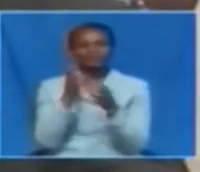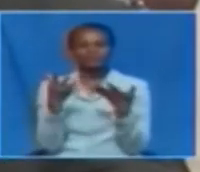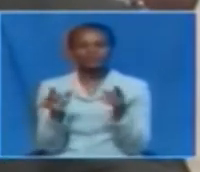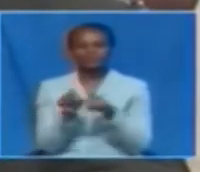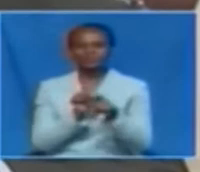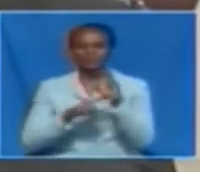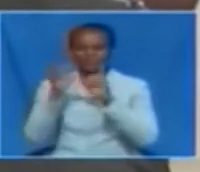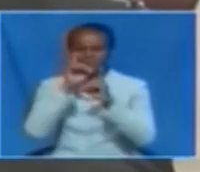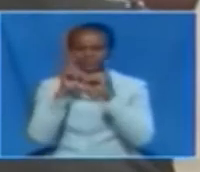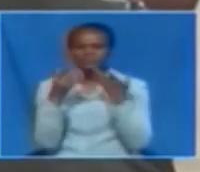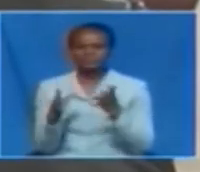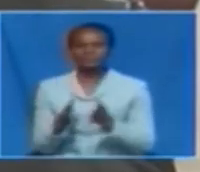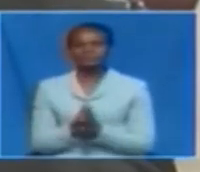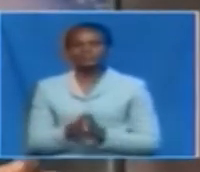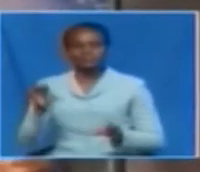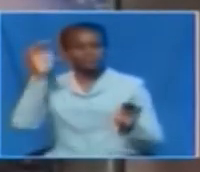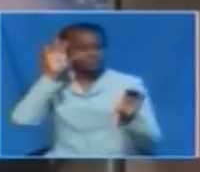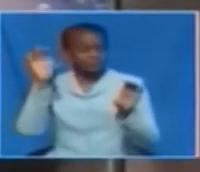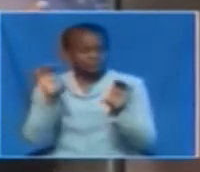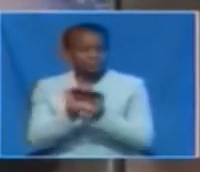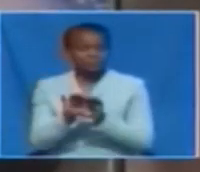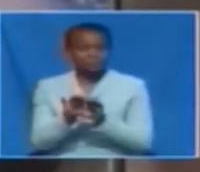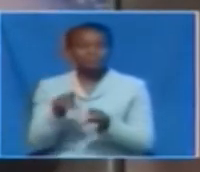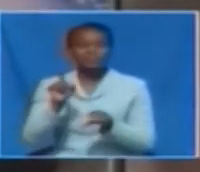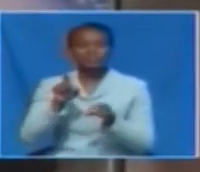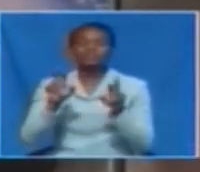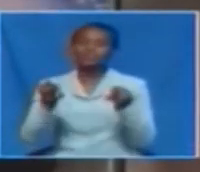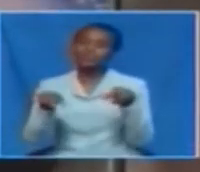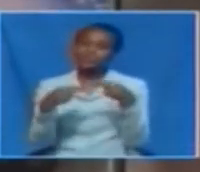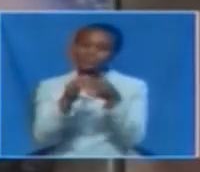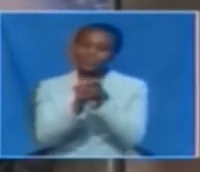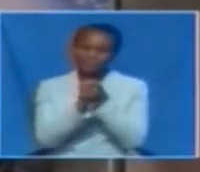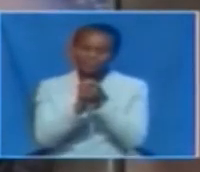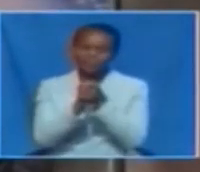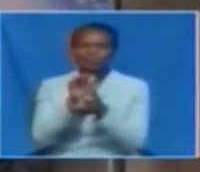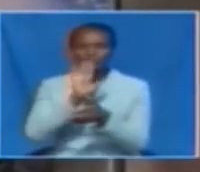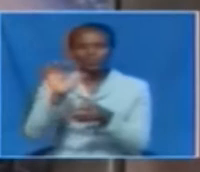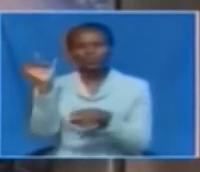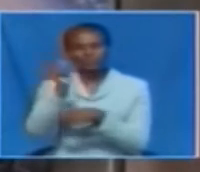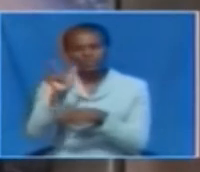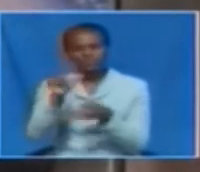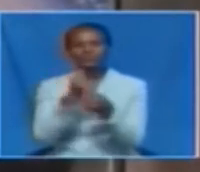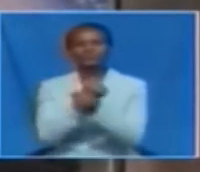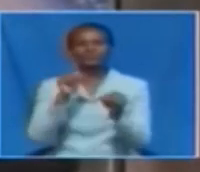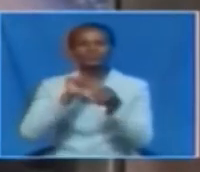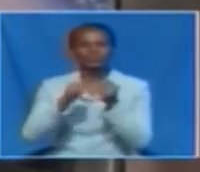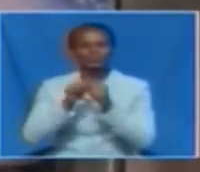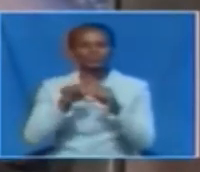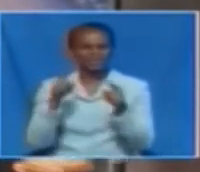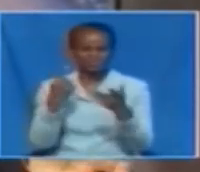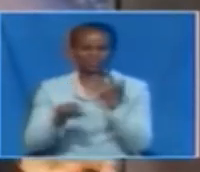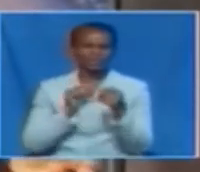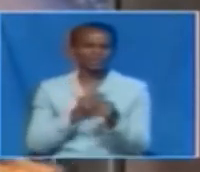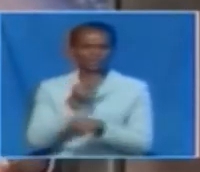discussed it. Mm-hmm. There was a condition given by the president that you needed to reconcile. You needed to put your house in order as MMD. But from what we're seeing,